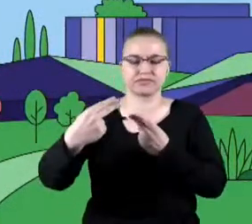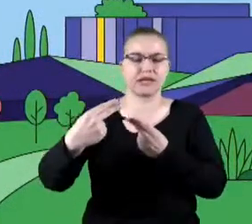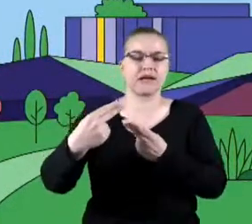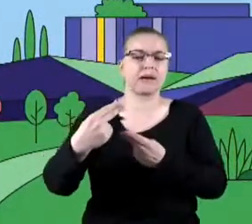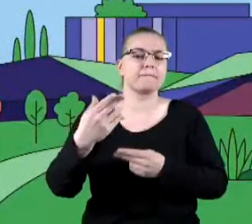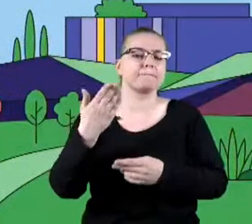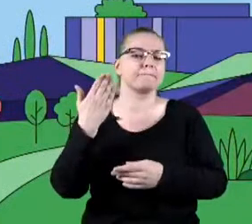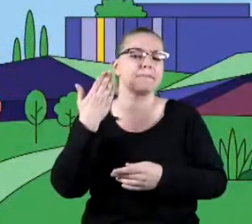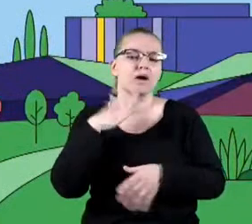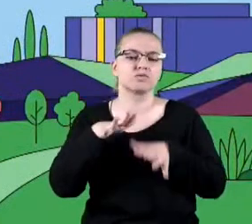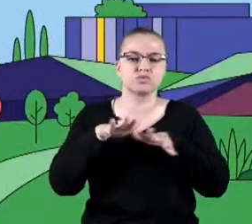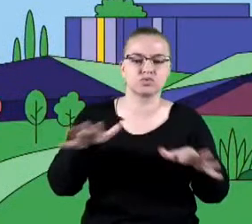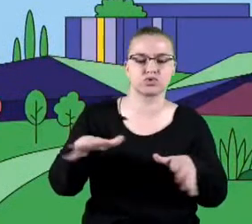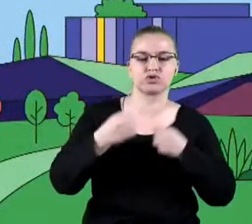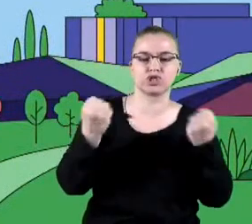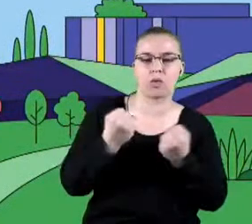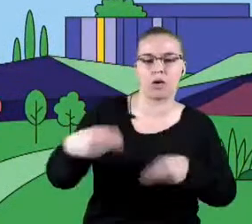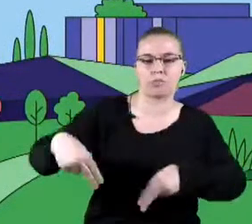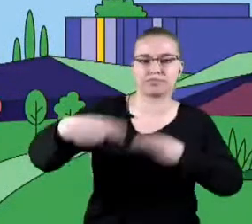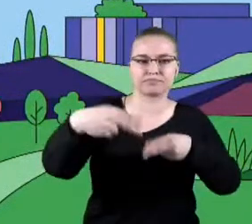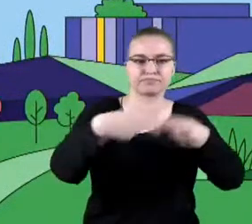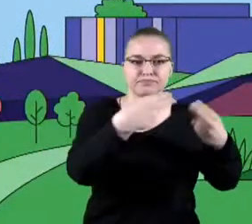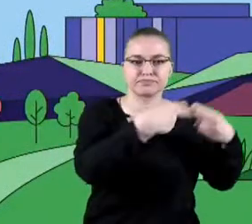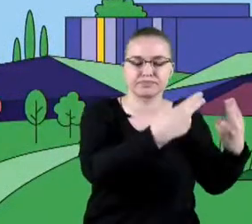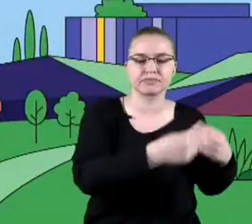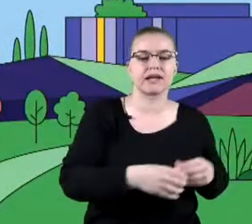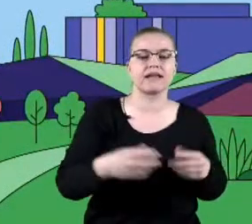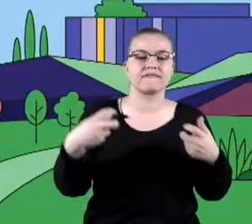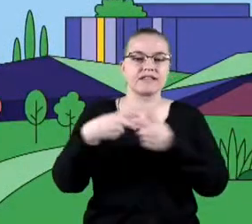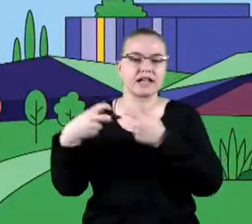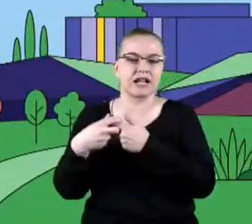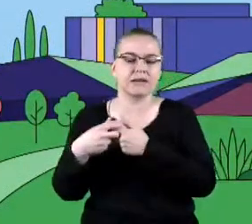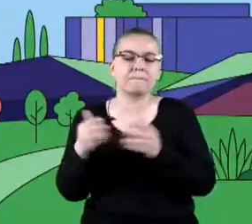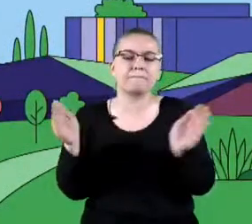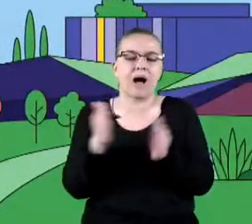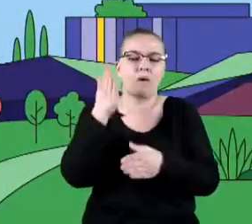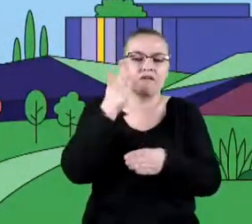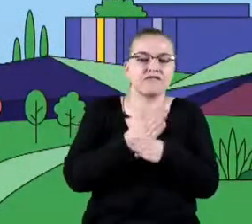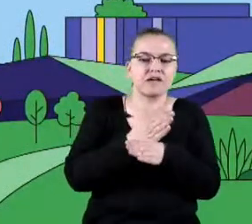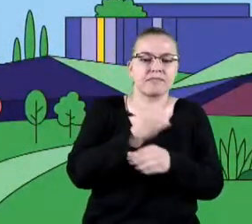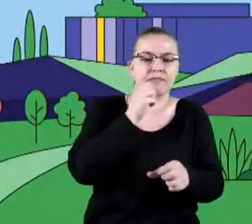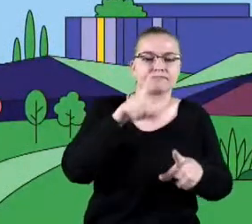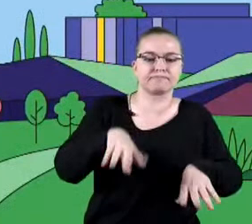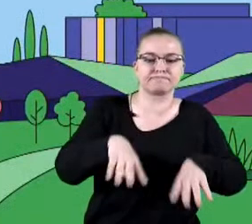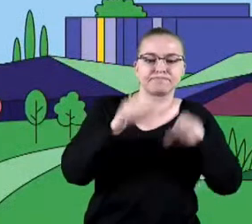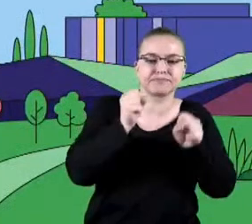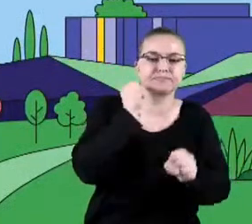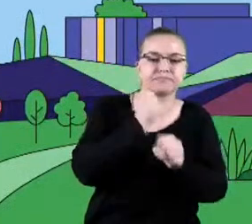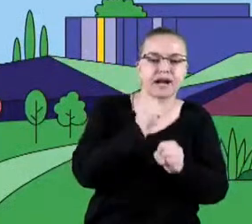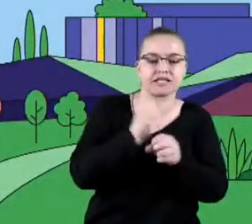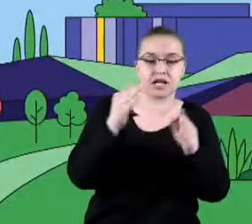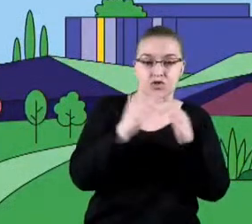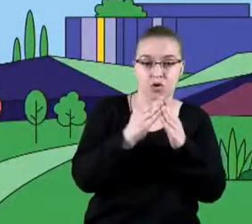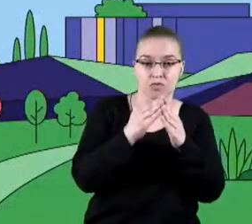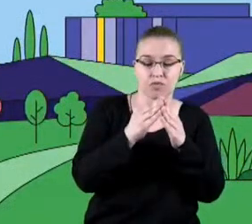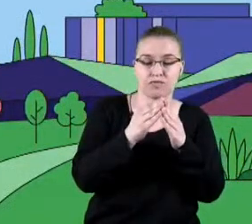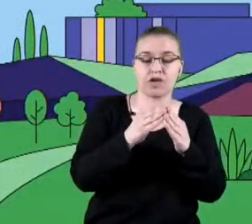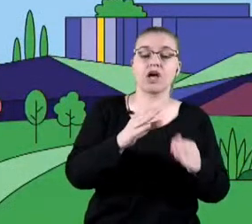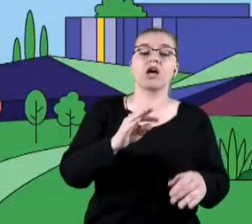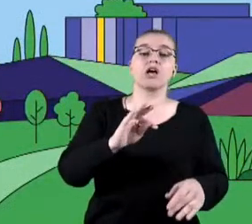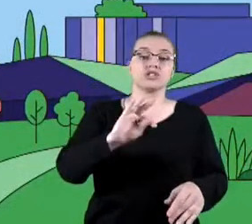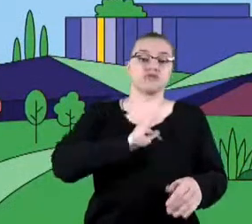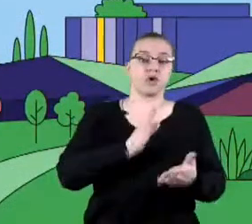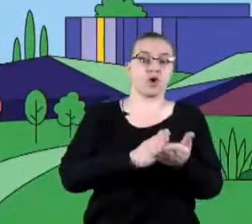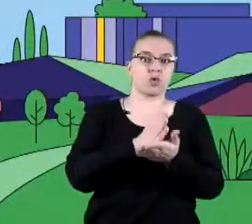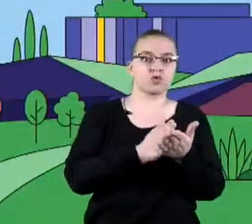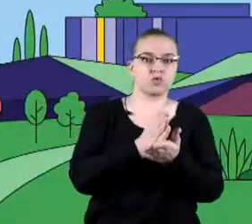Small businesses started their business at home and they do the delivery, but these businesses are not registered with us